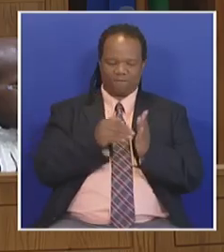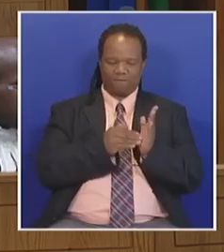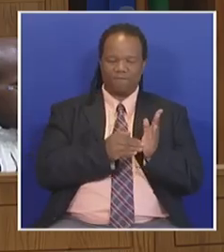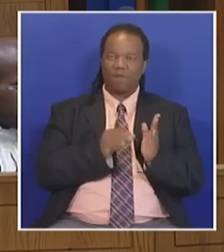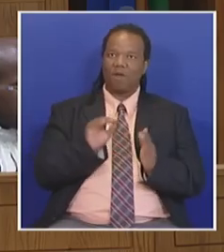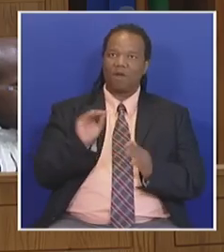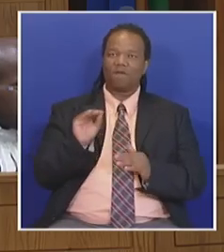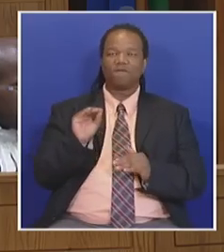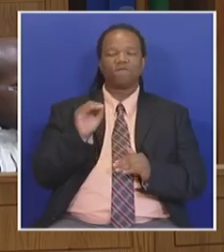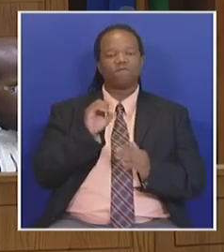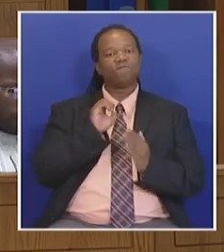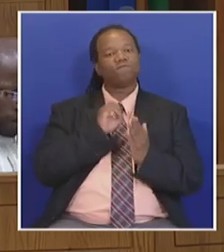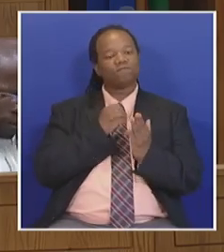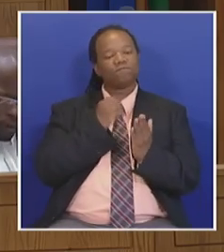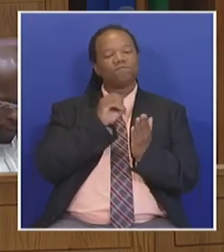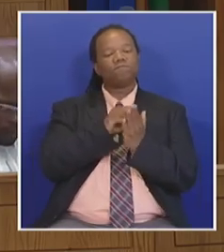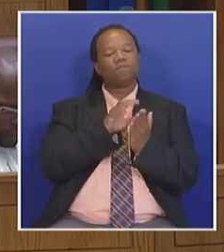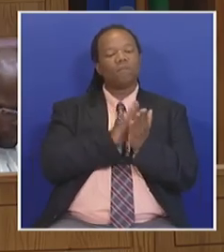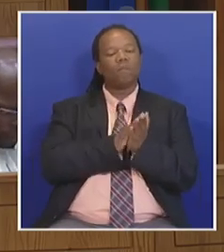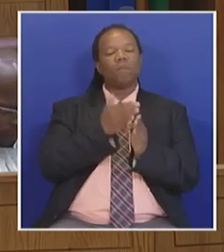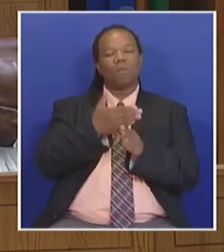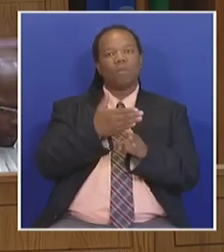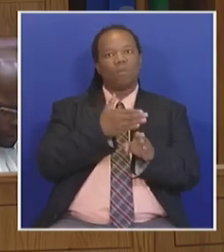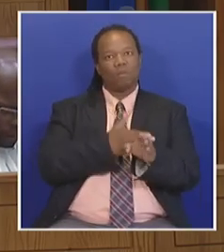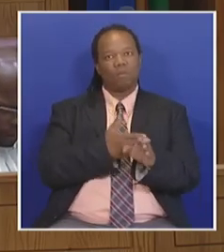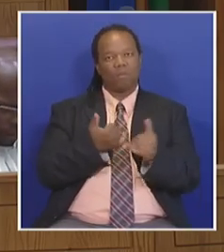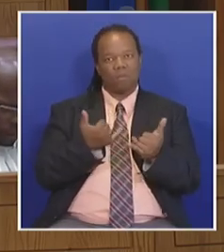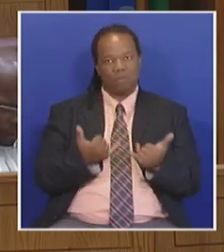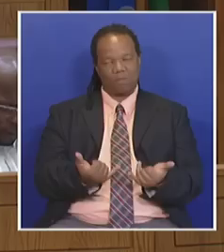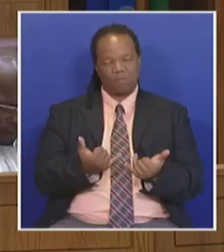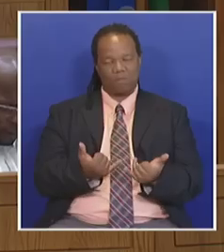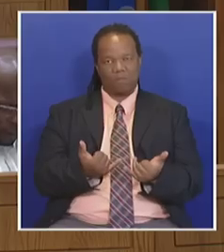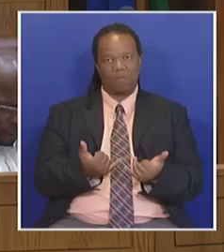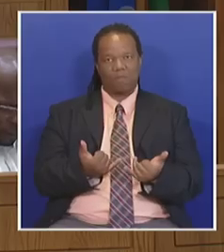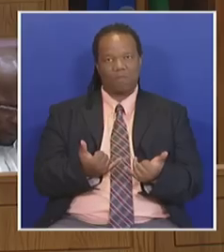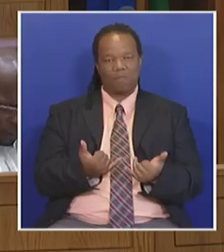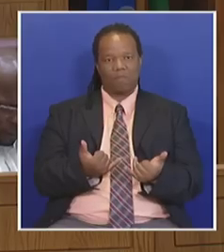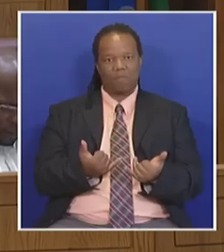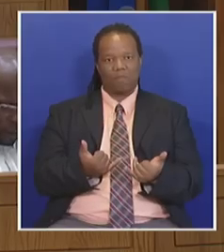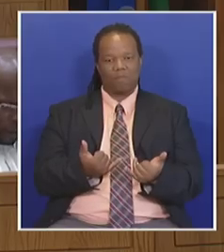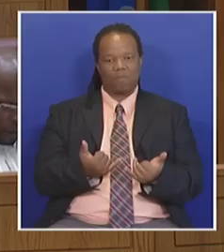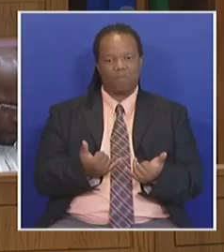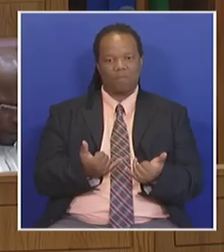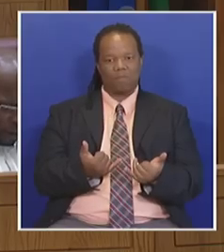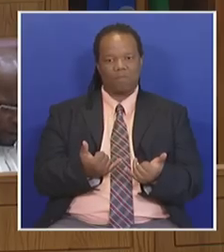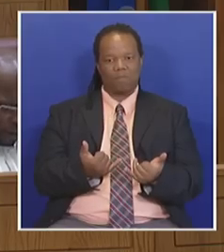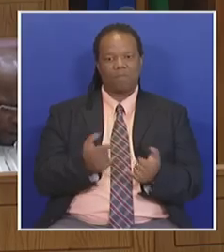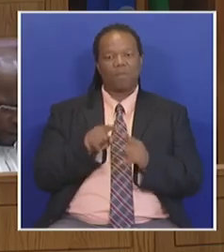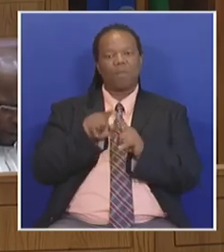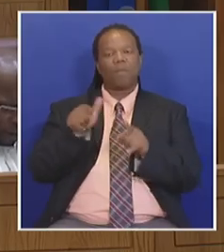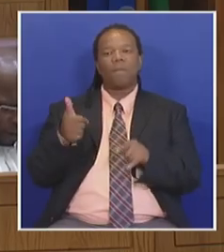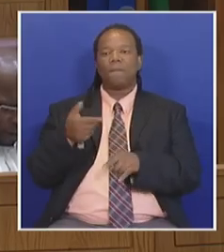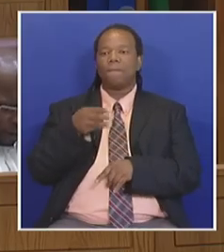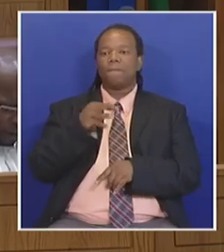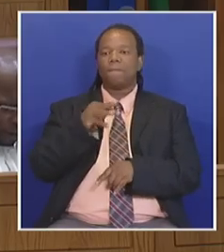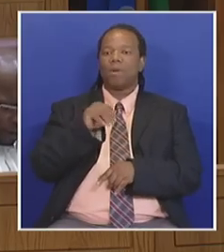Motion without notice. I hereby move without notice that Council notes that Mrs. Noma Putukazi Piloso passed